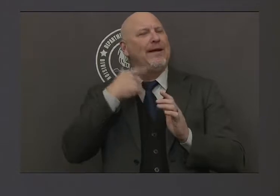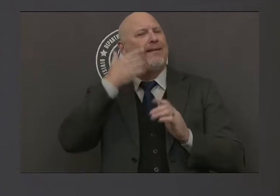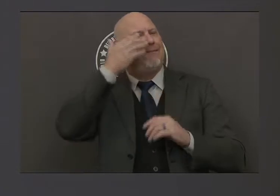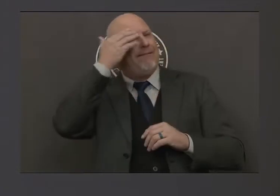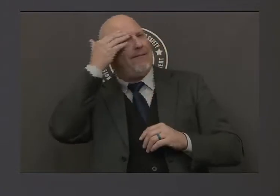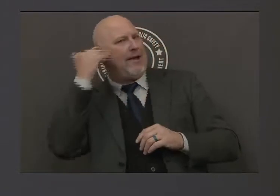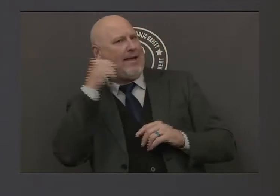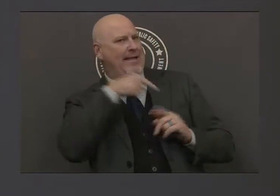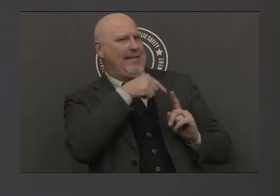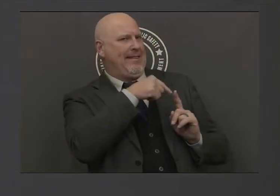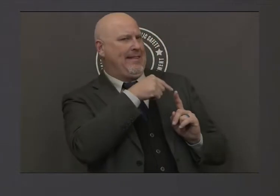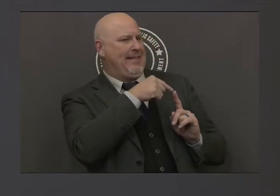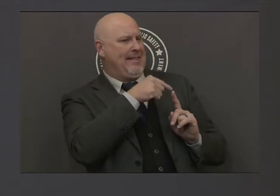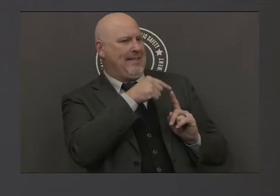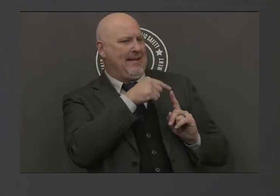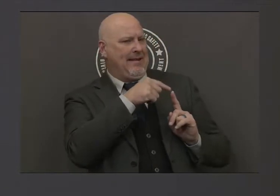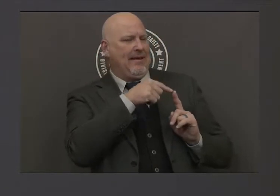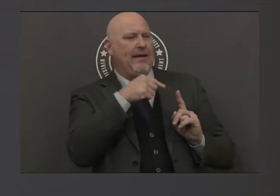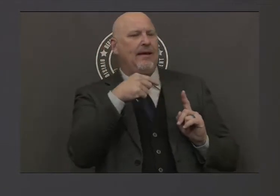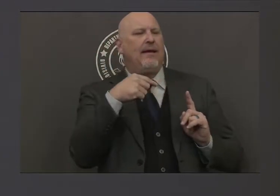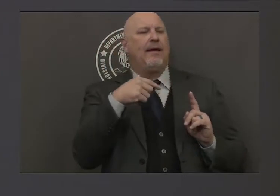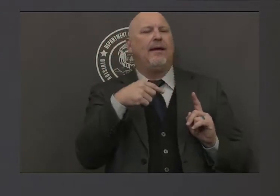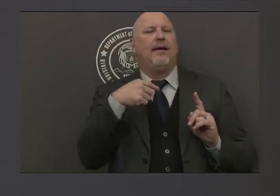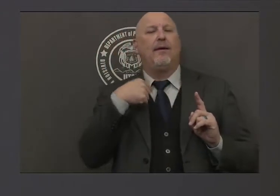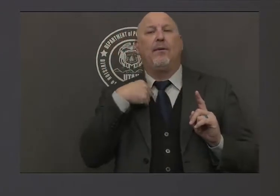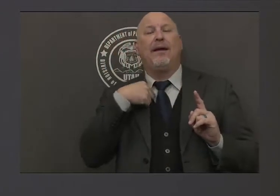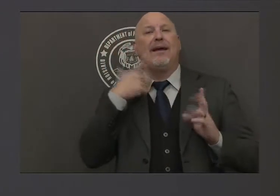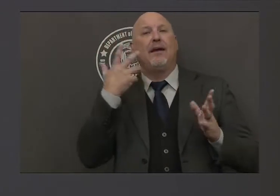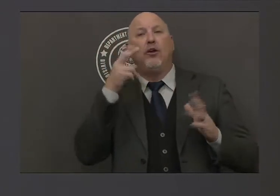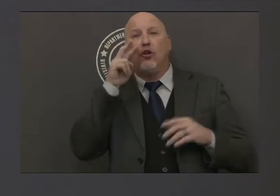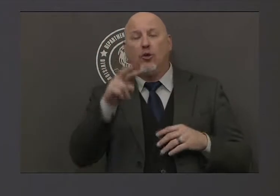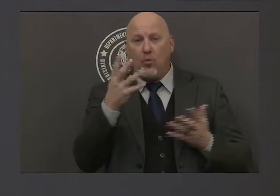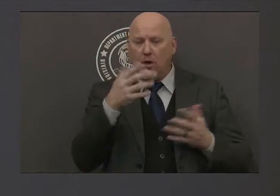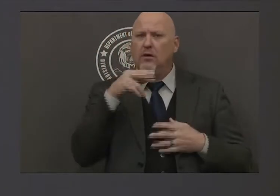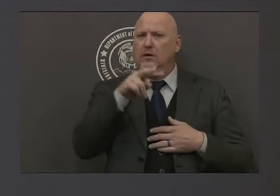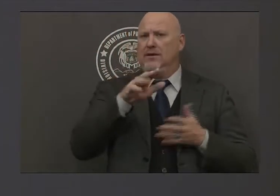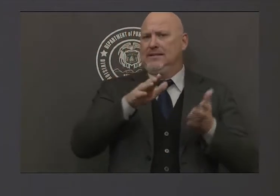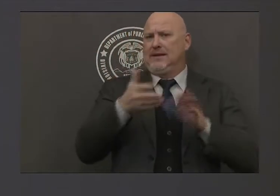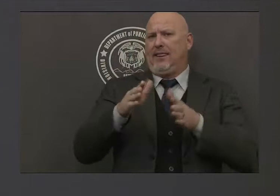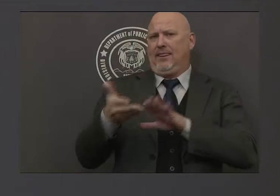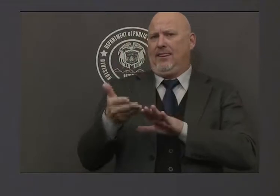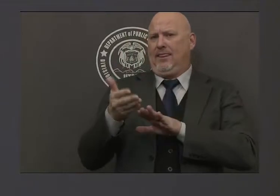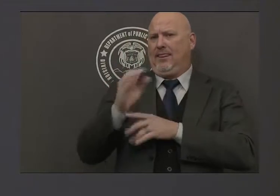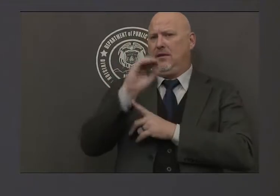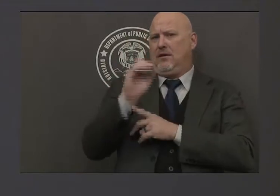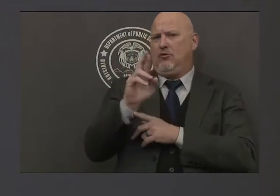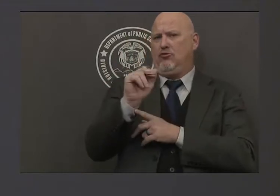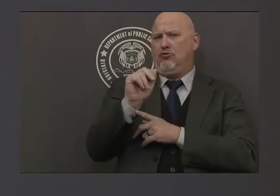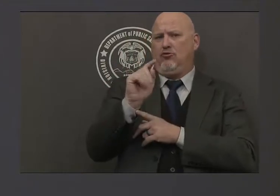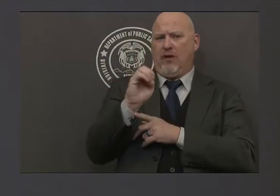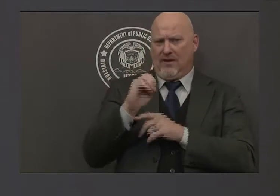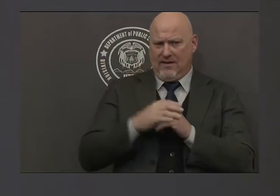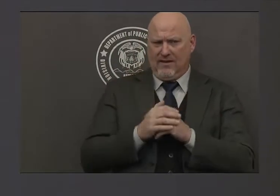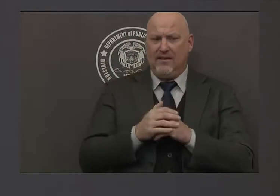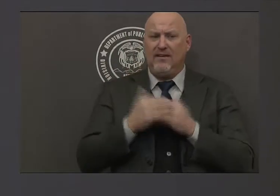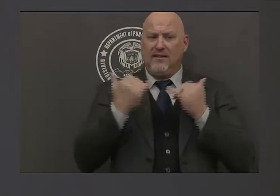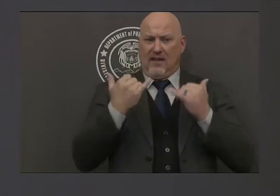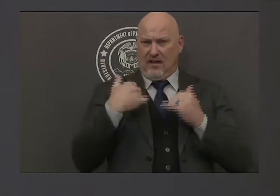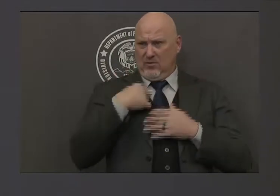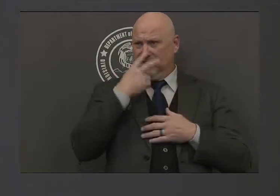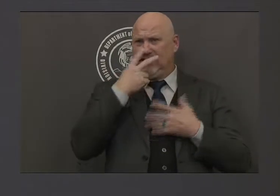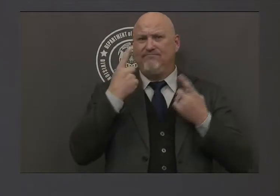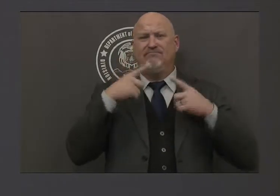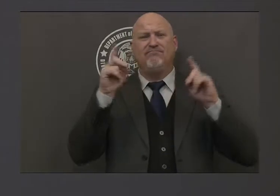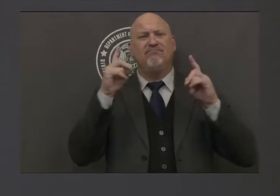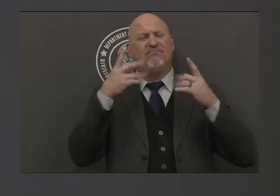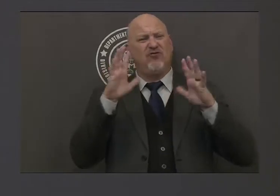mortality rate, and today it was a number of over 1,000 of our fellow Utahns who